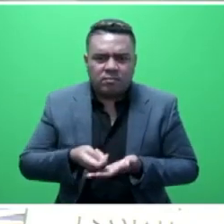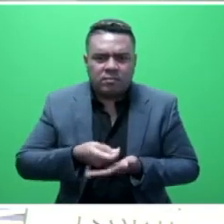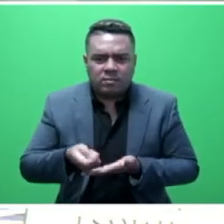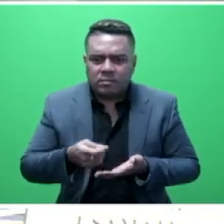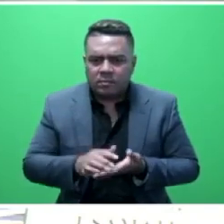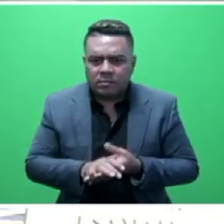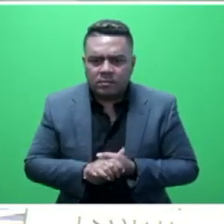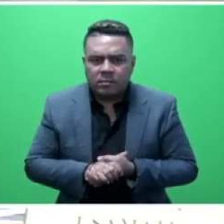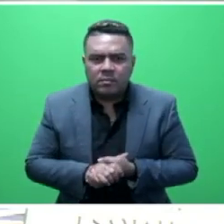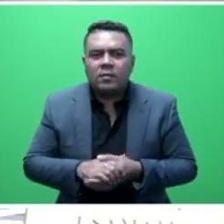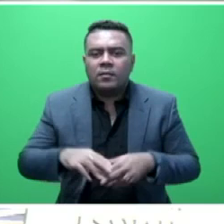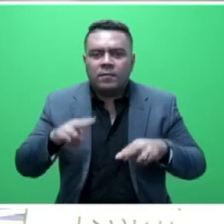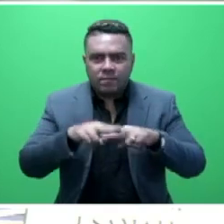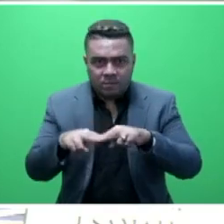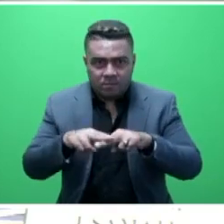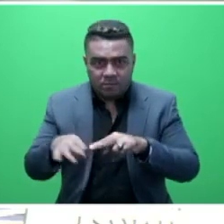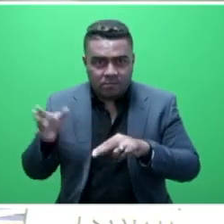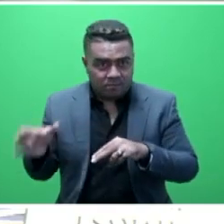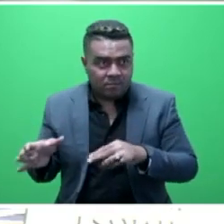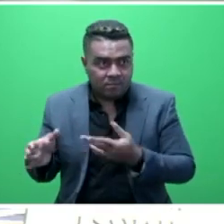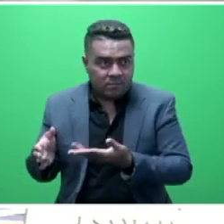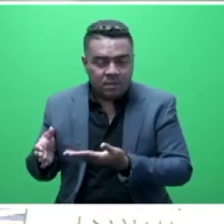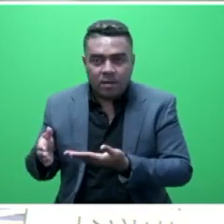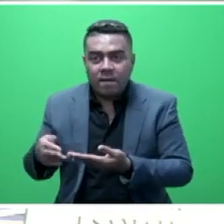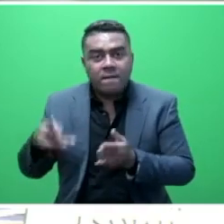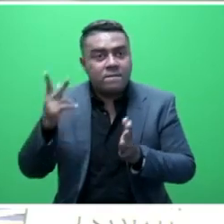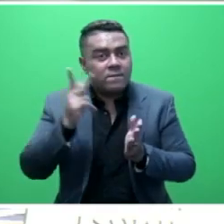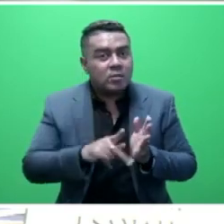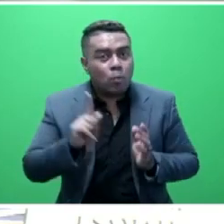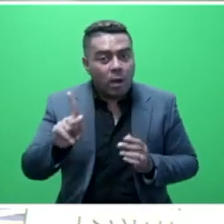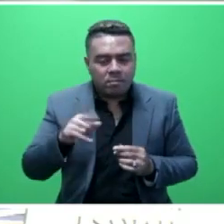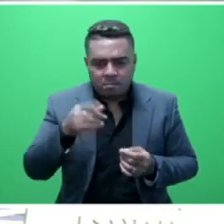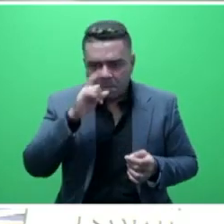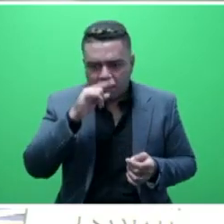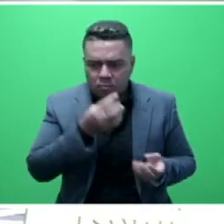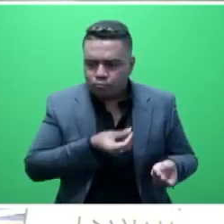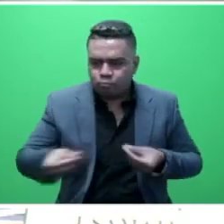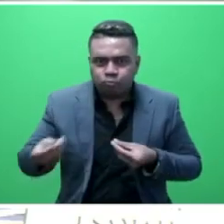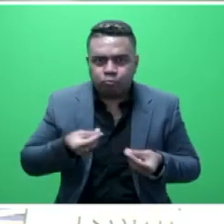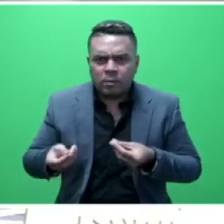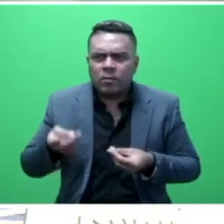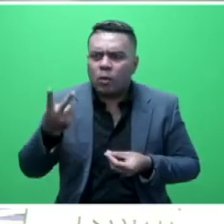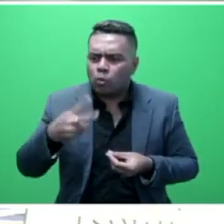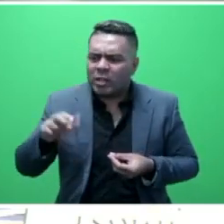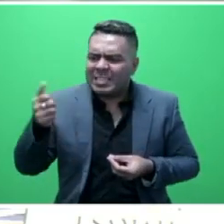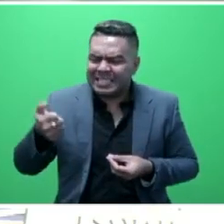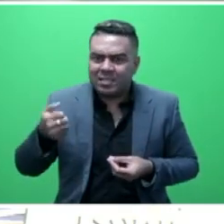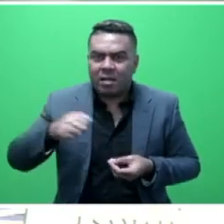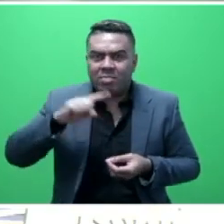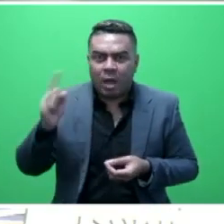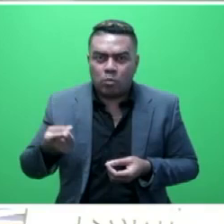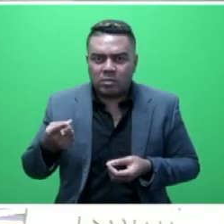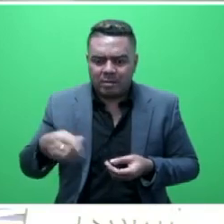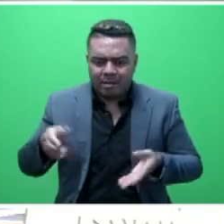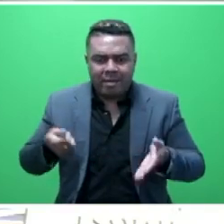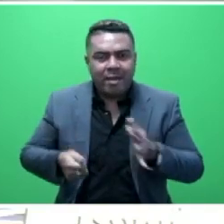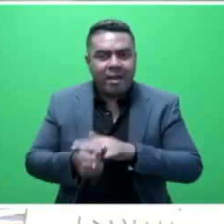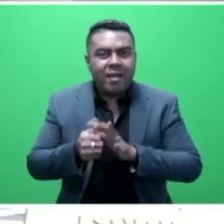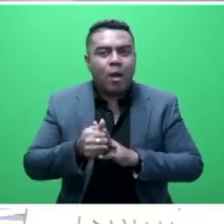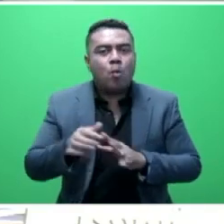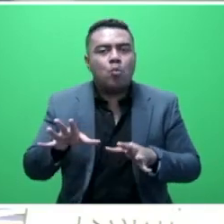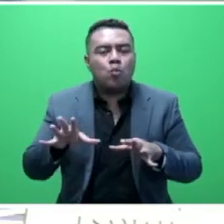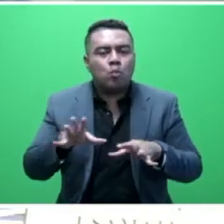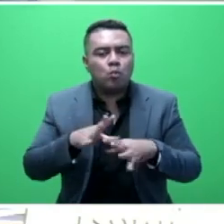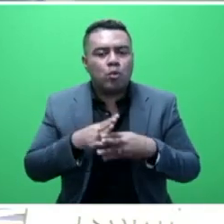FNPF general accounts in Phase 1 of our unemployment benefit scheme, with another 26,000 accessing relief payments in